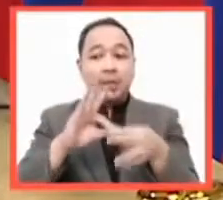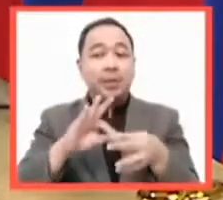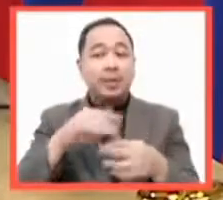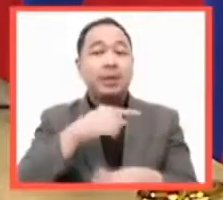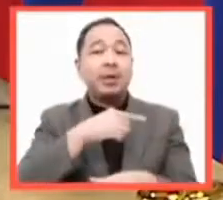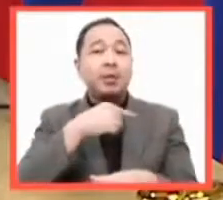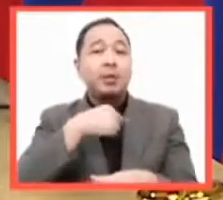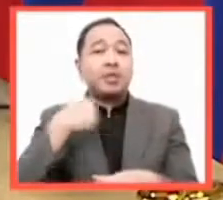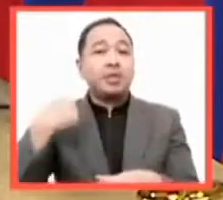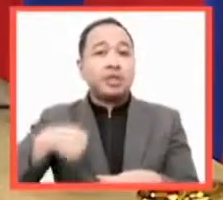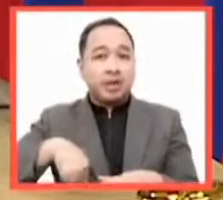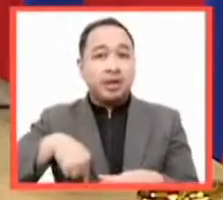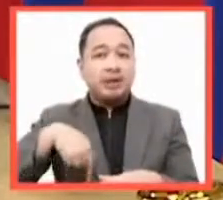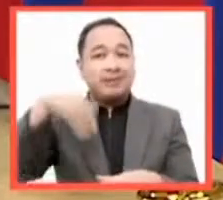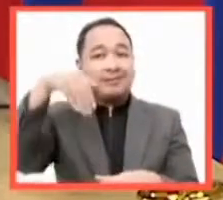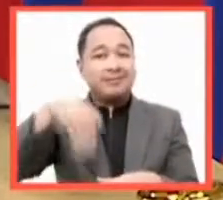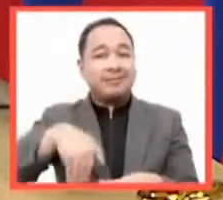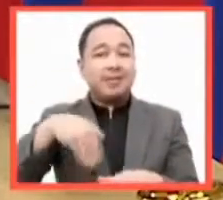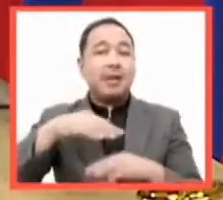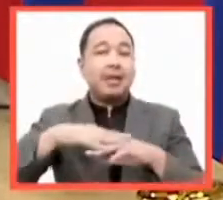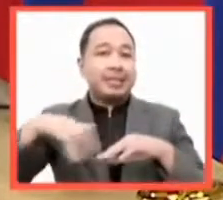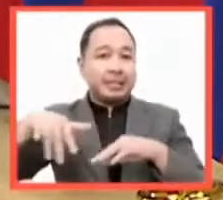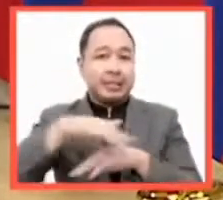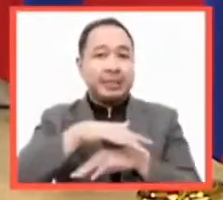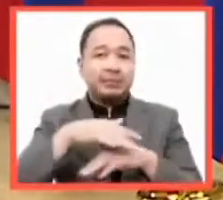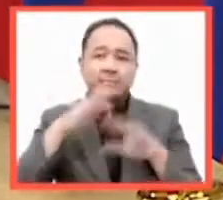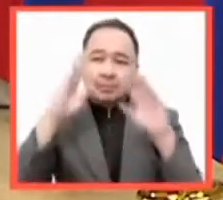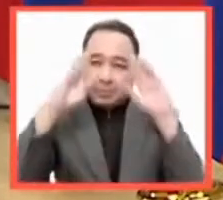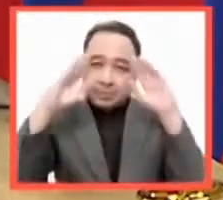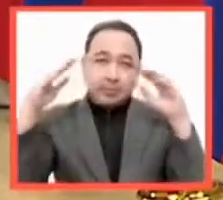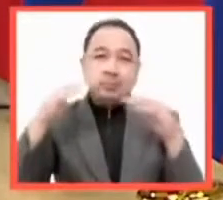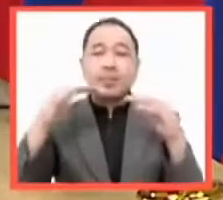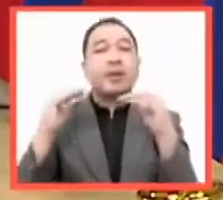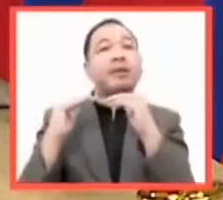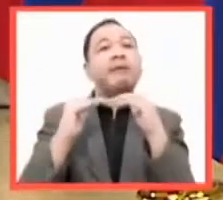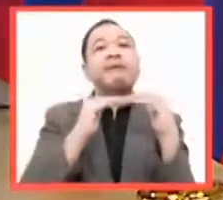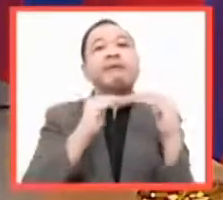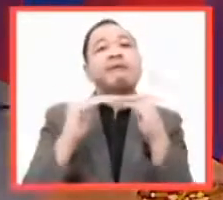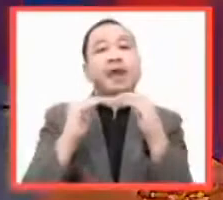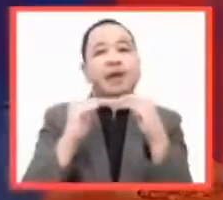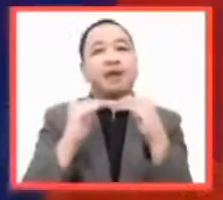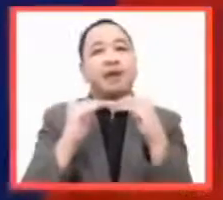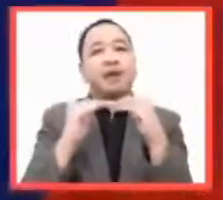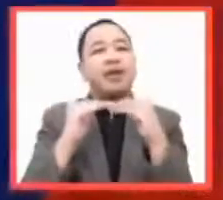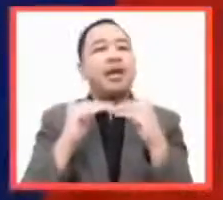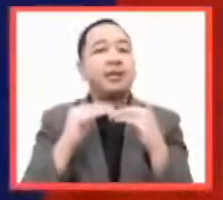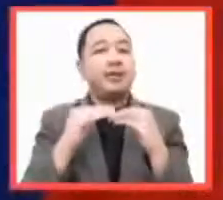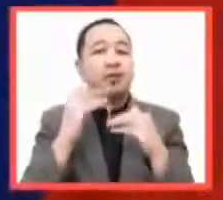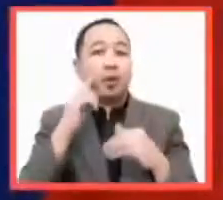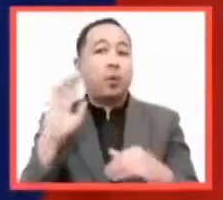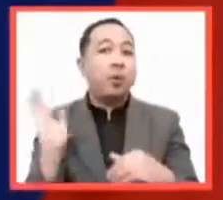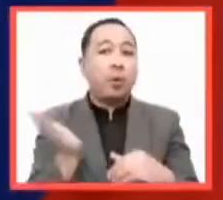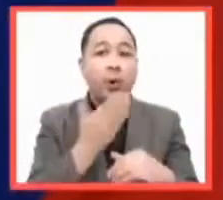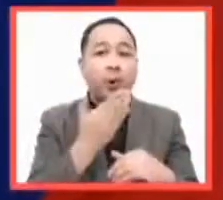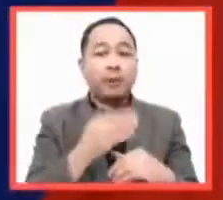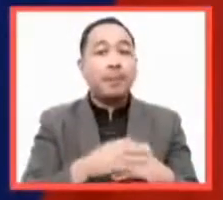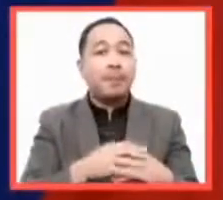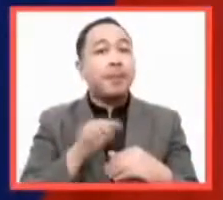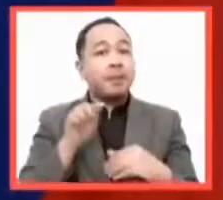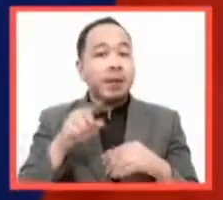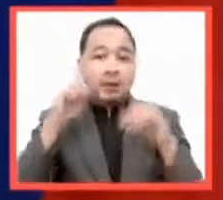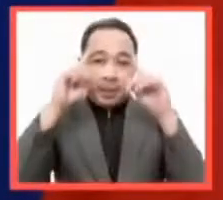path towards a just, fair, and win-win solution for all. The award must be